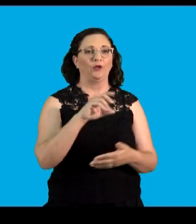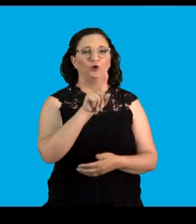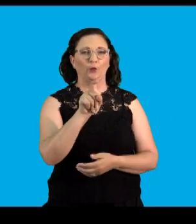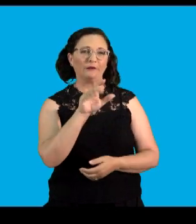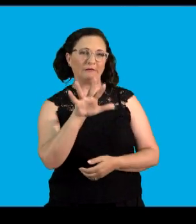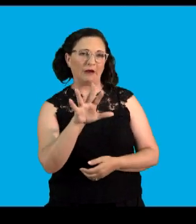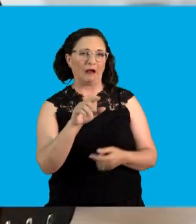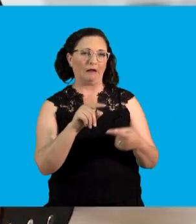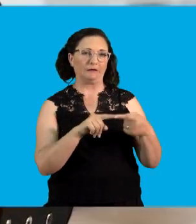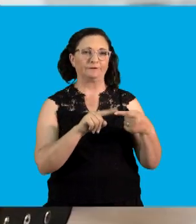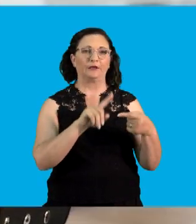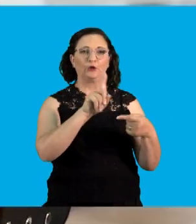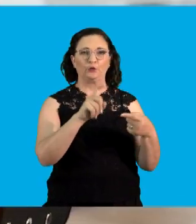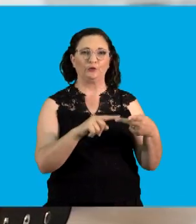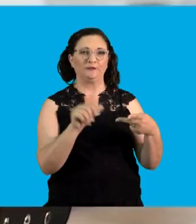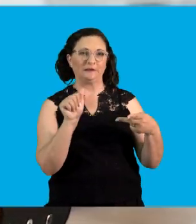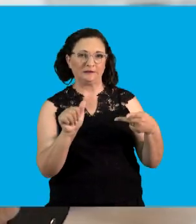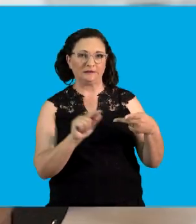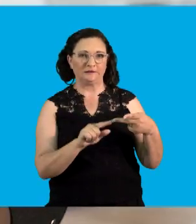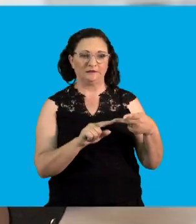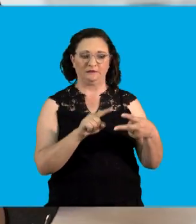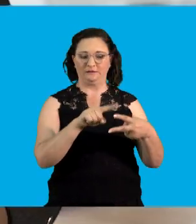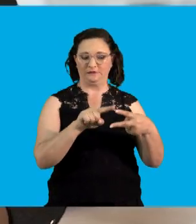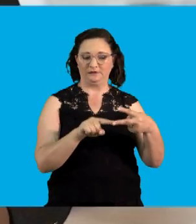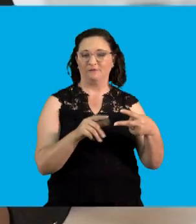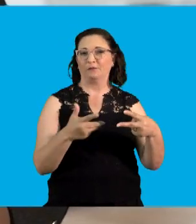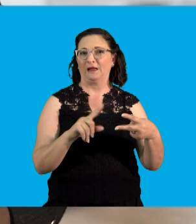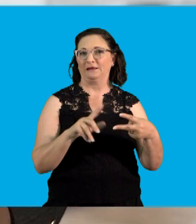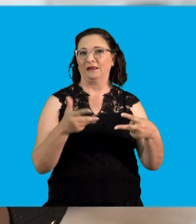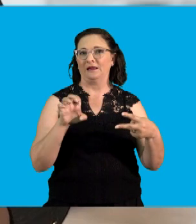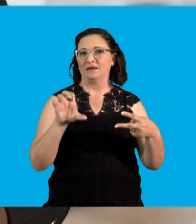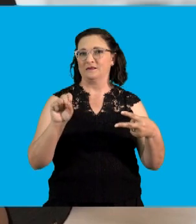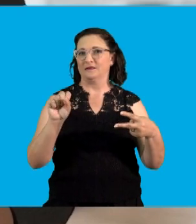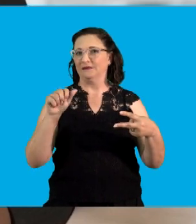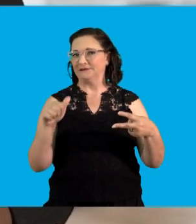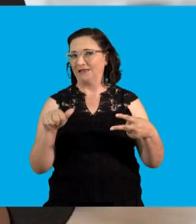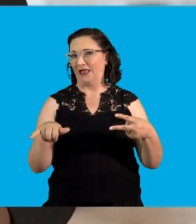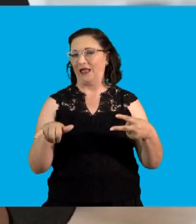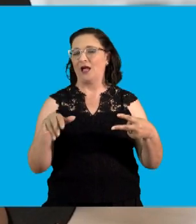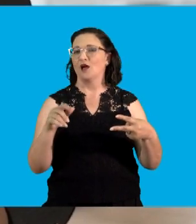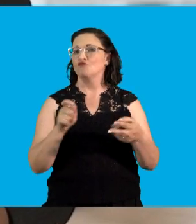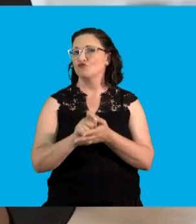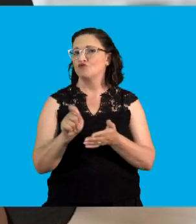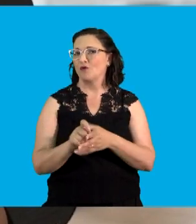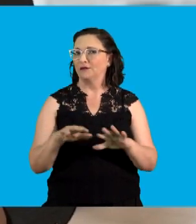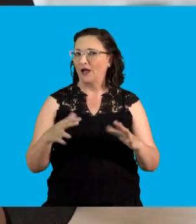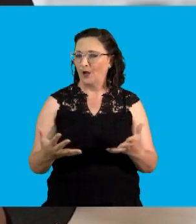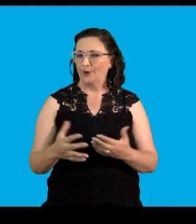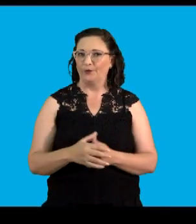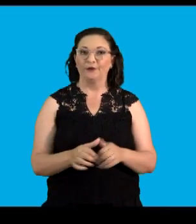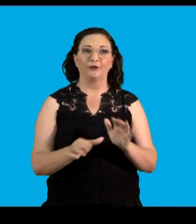But now, how do you write an essay? So when you write an essay, it's very important that you write the